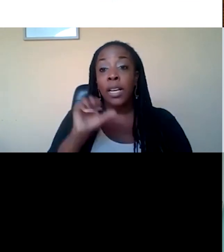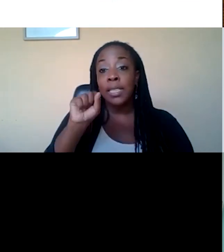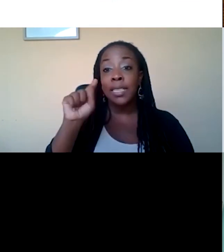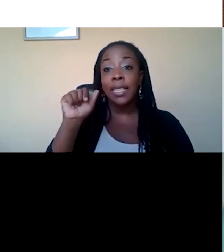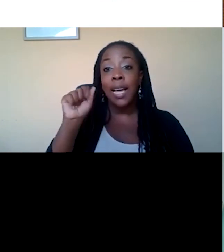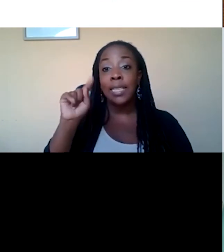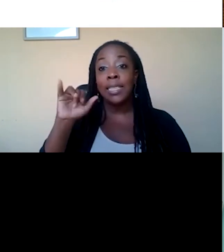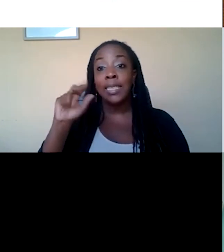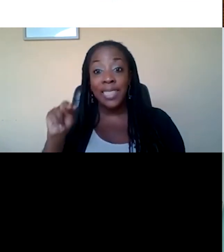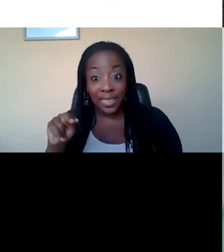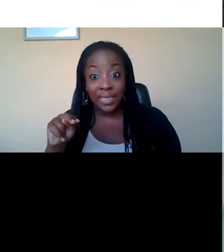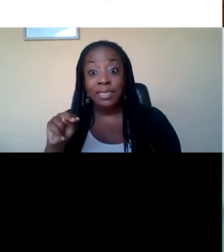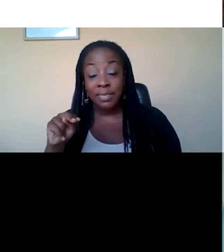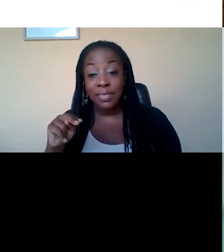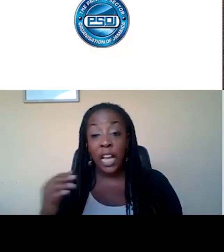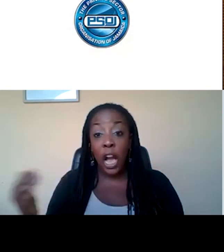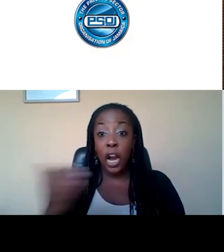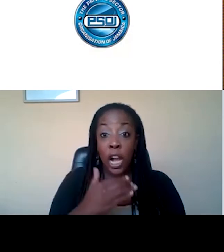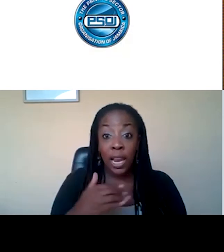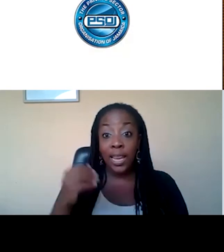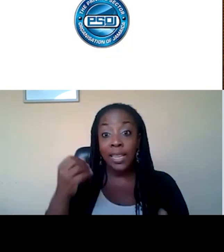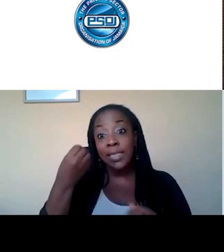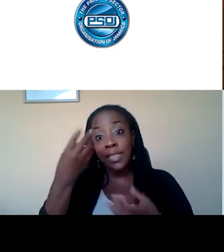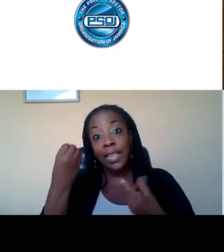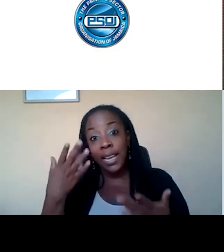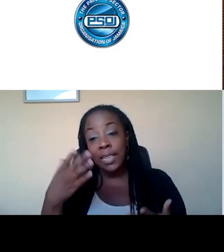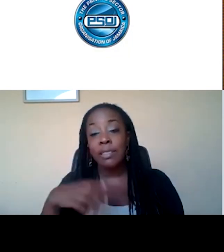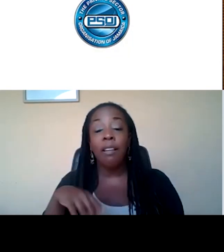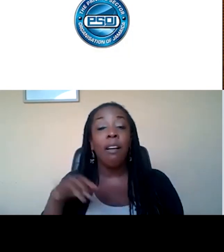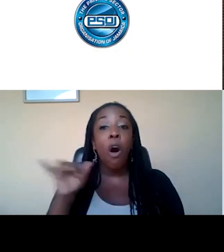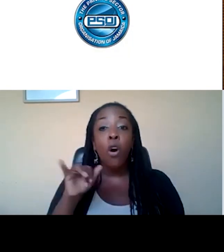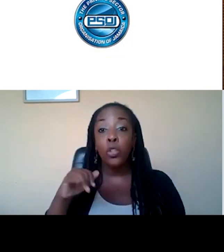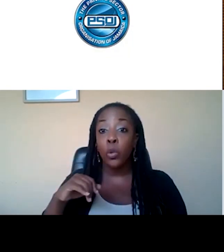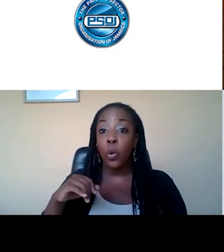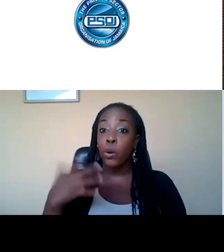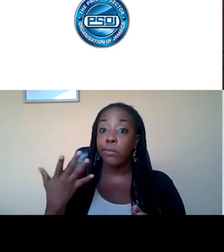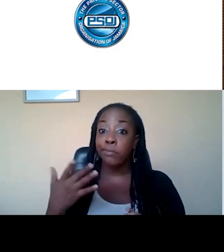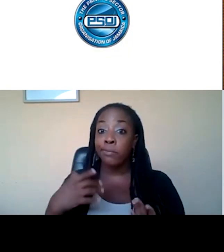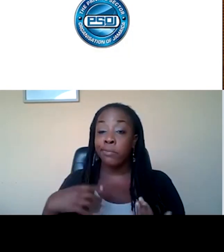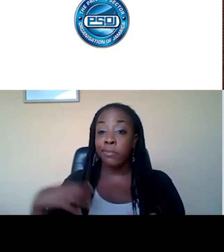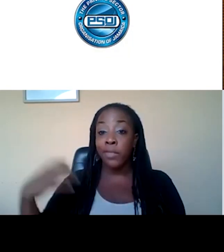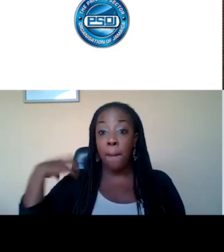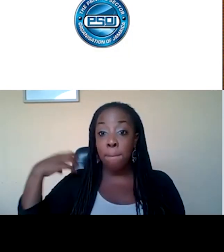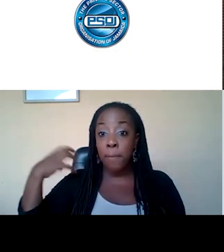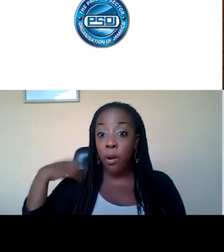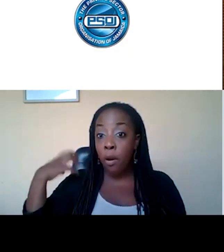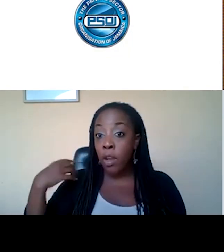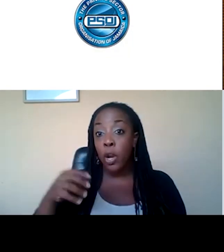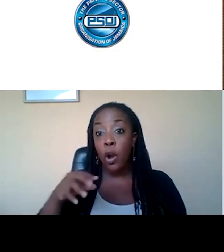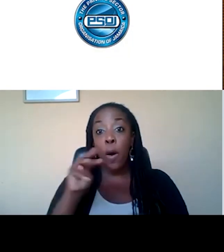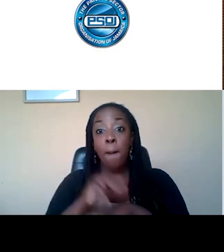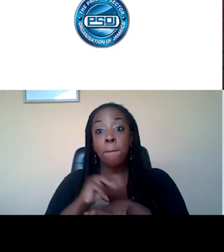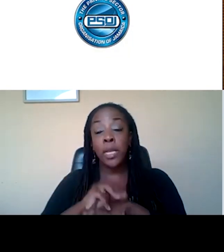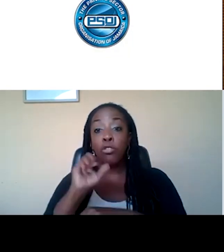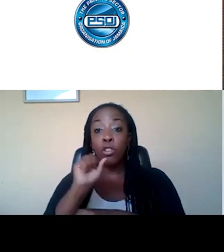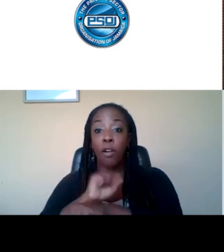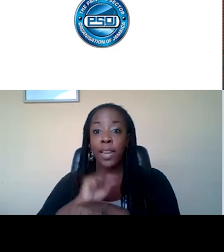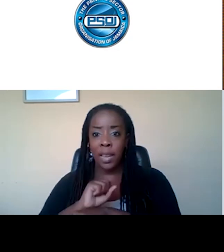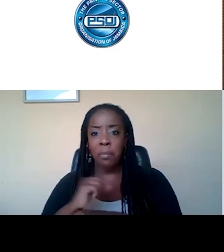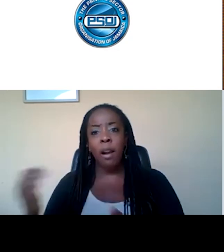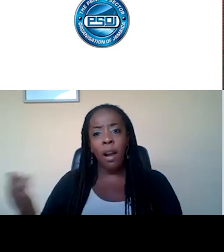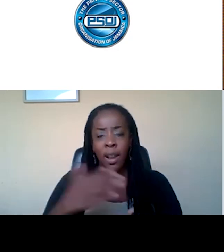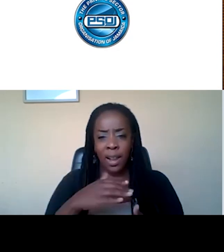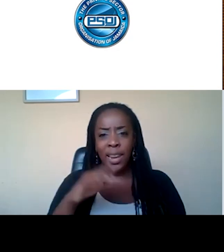is important that employers and the Ministry of Labor collect the data in terms of employment. And